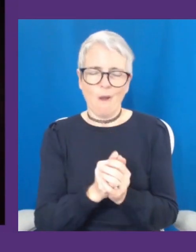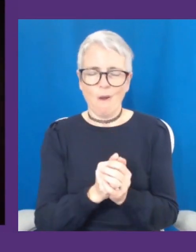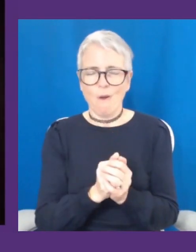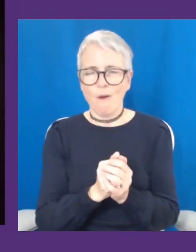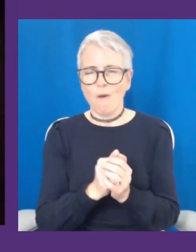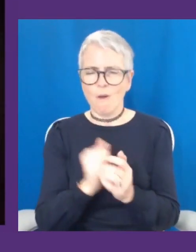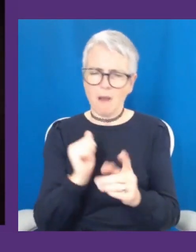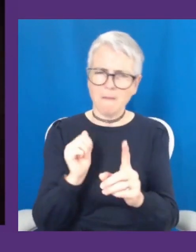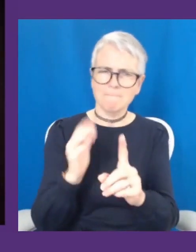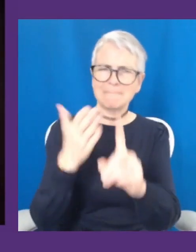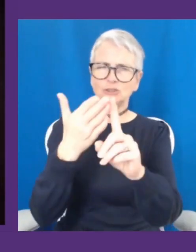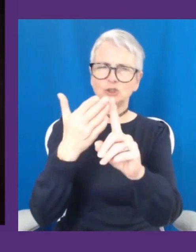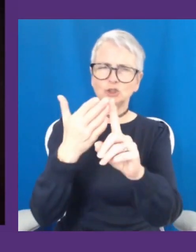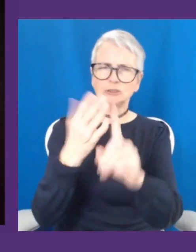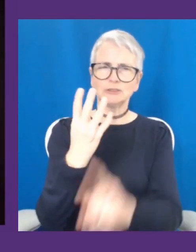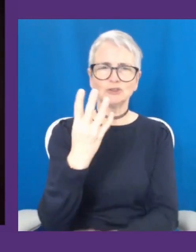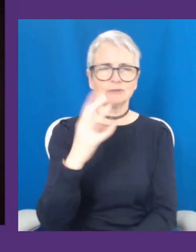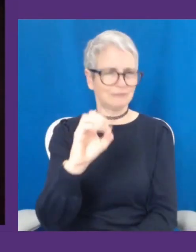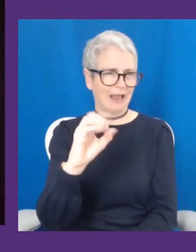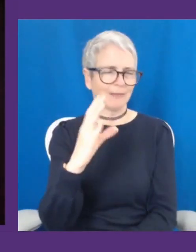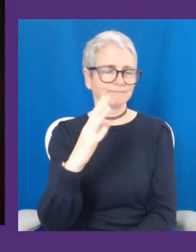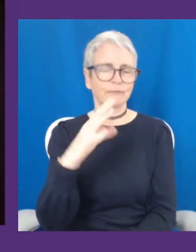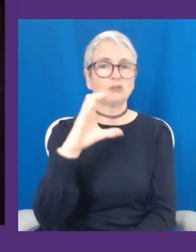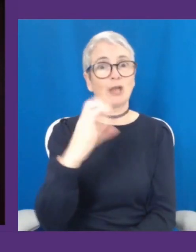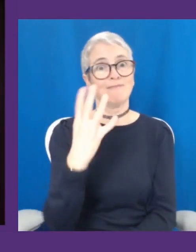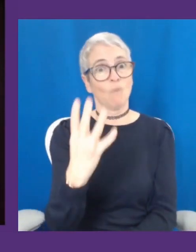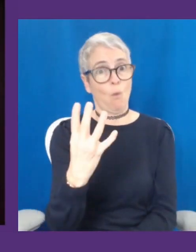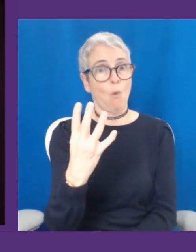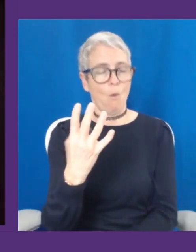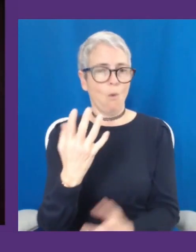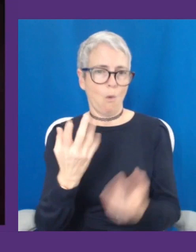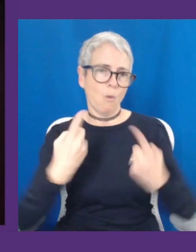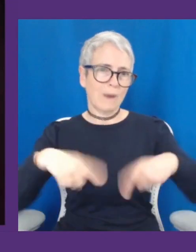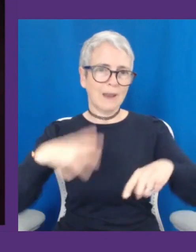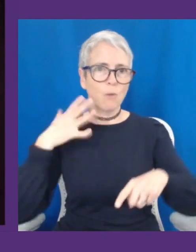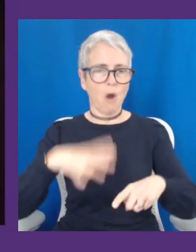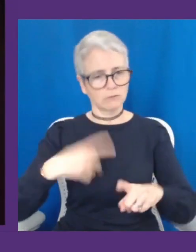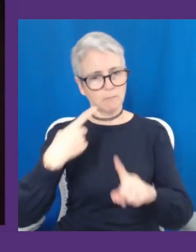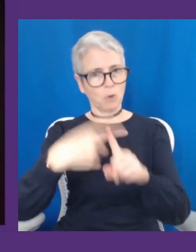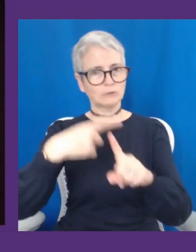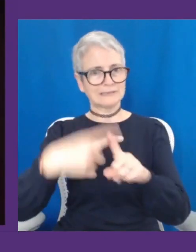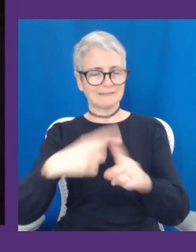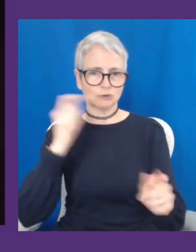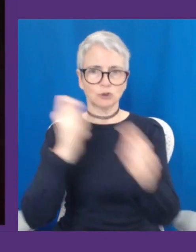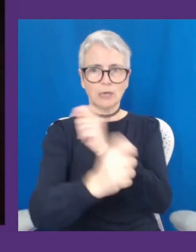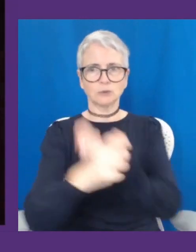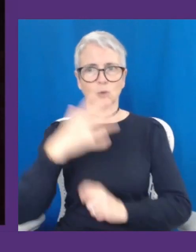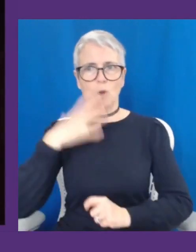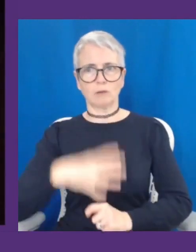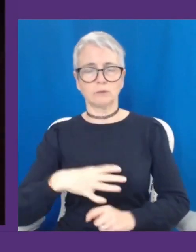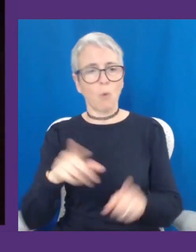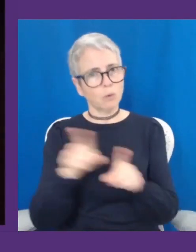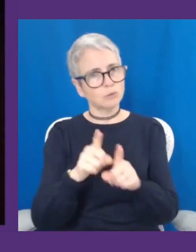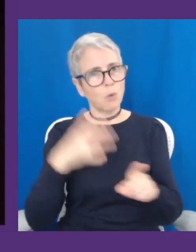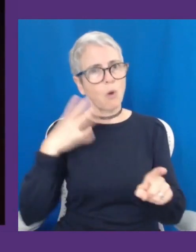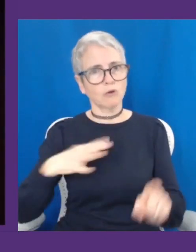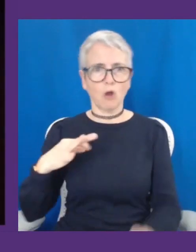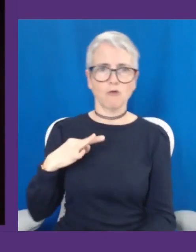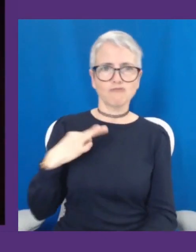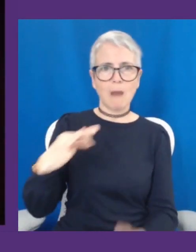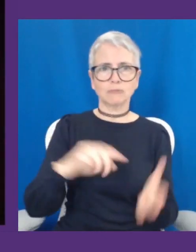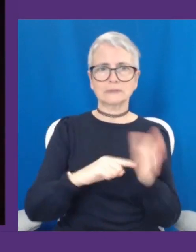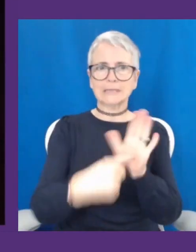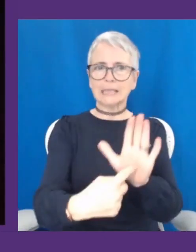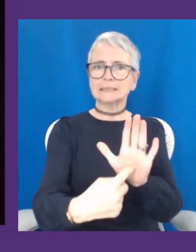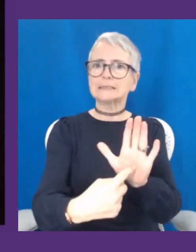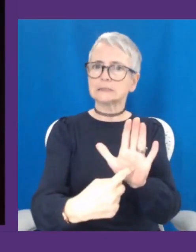of Channel 4 is about making real and positive change. And it's about representation in society